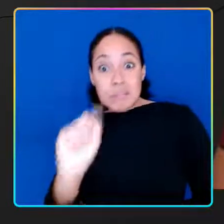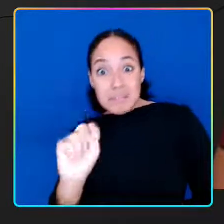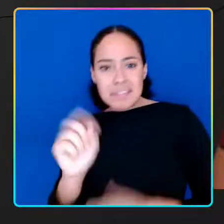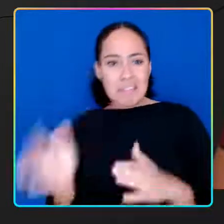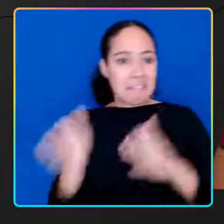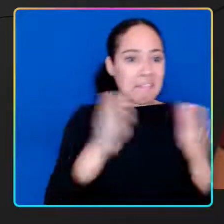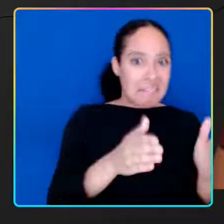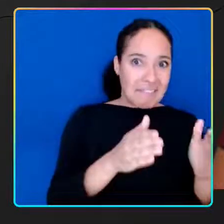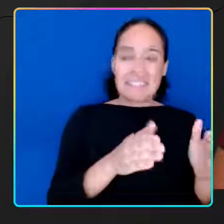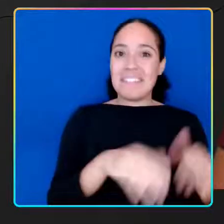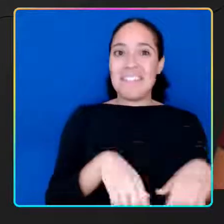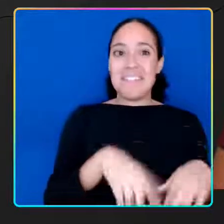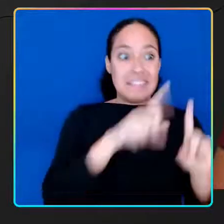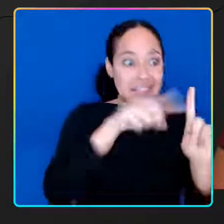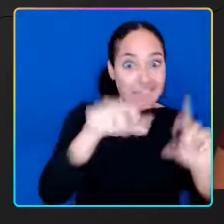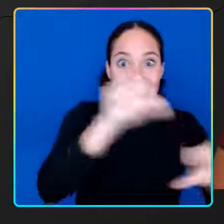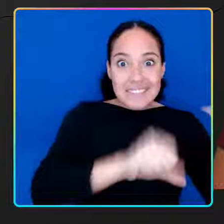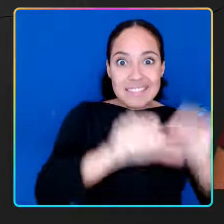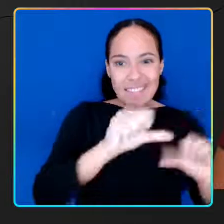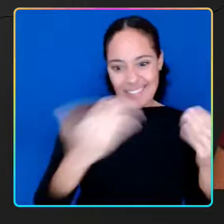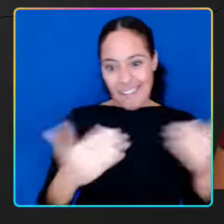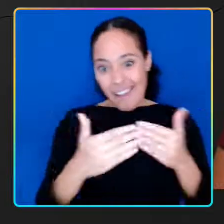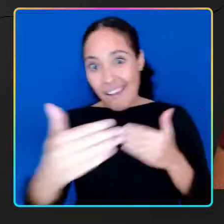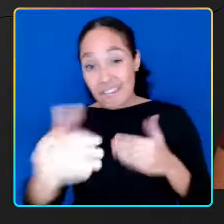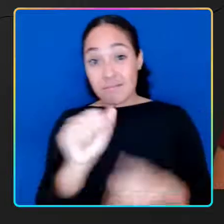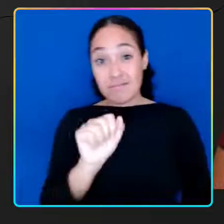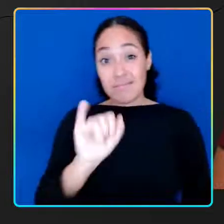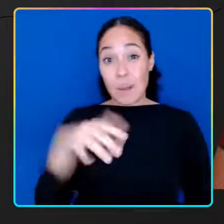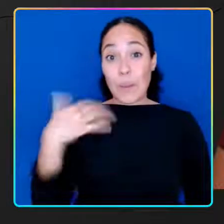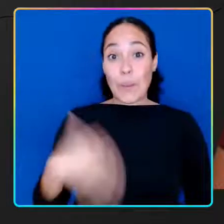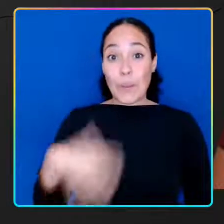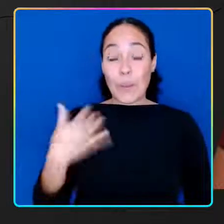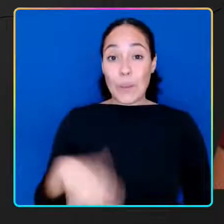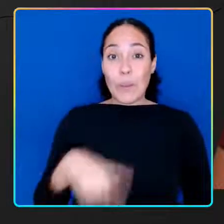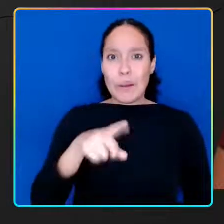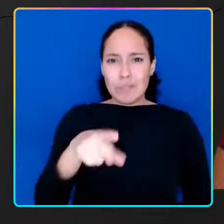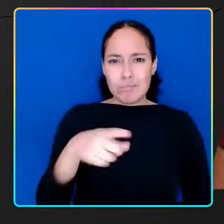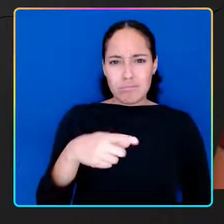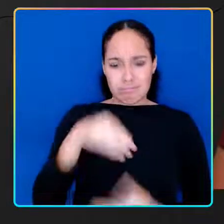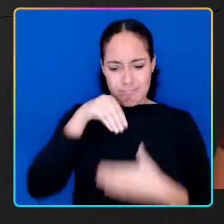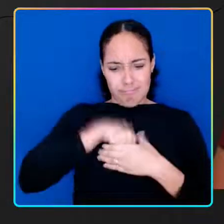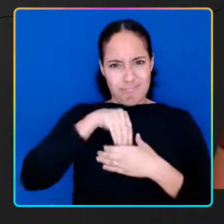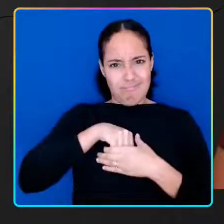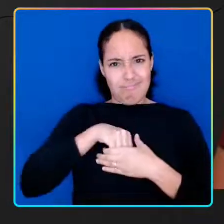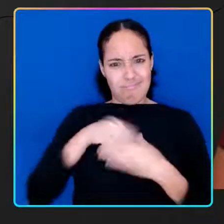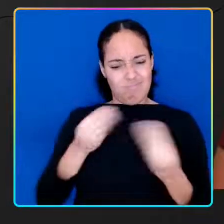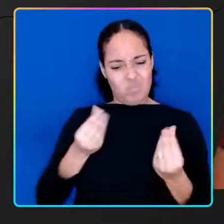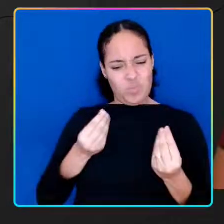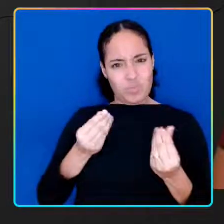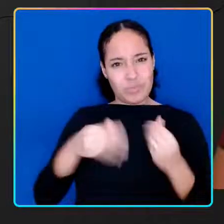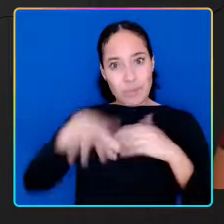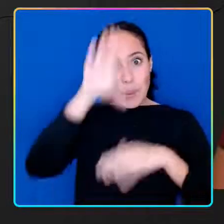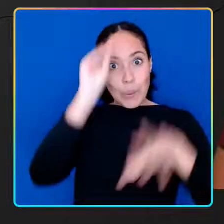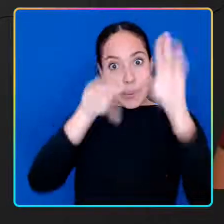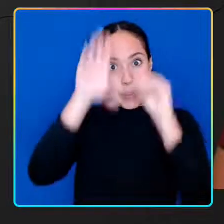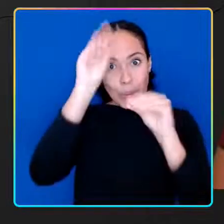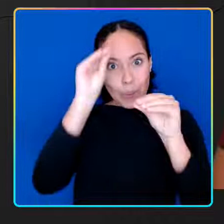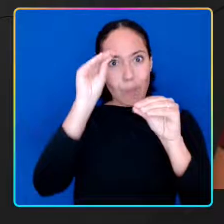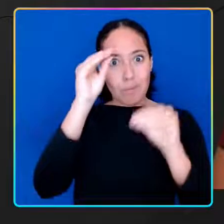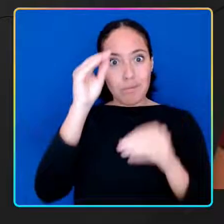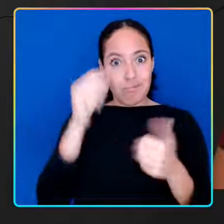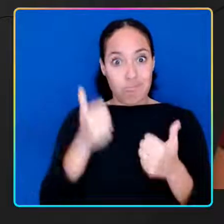AI. That's just phenomenal. You must have quite a natural learning ethic in everything you